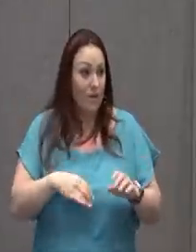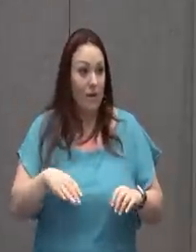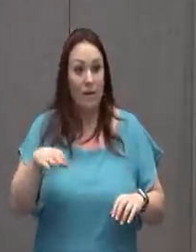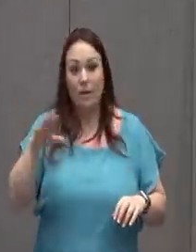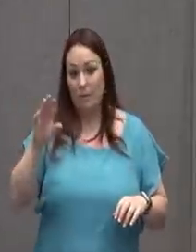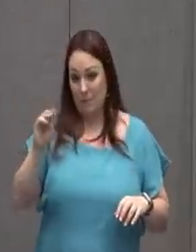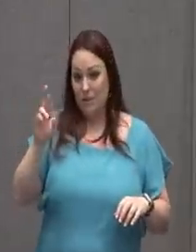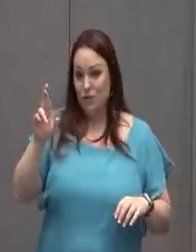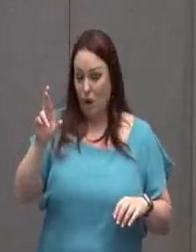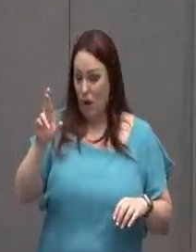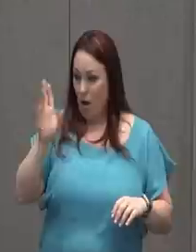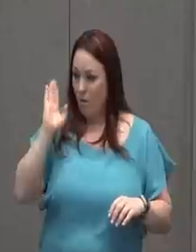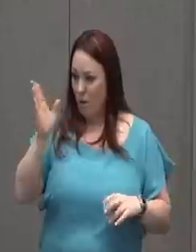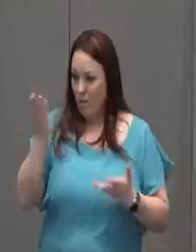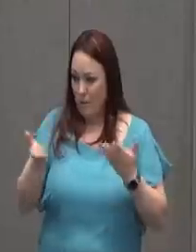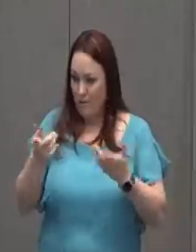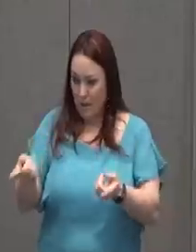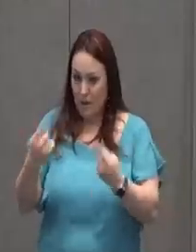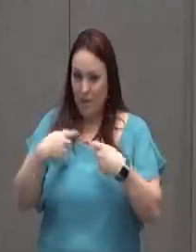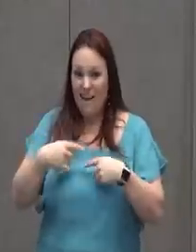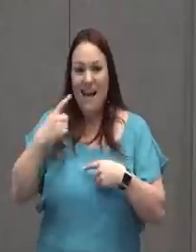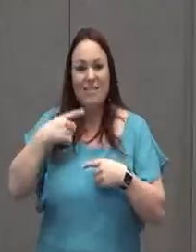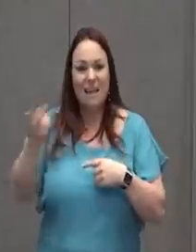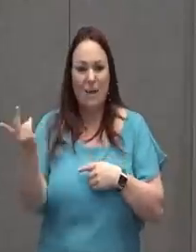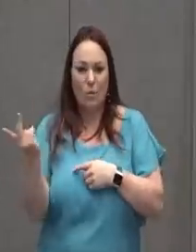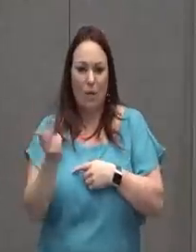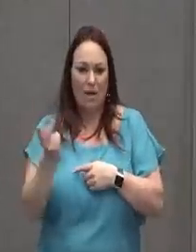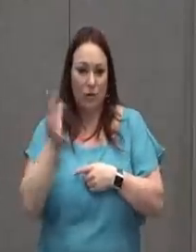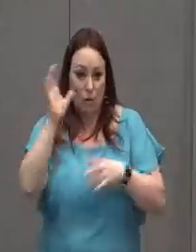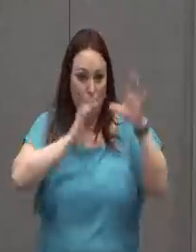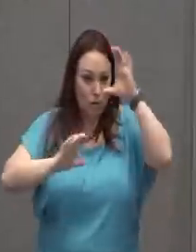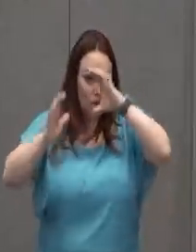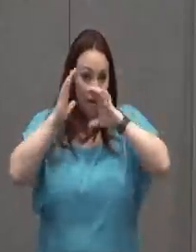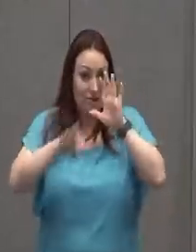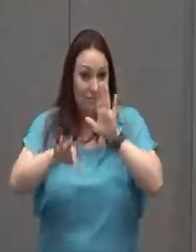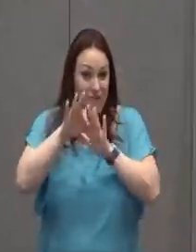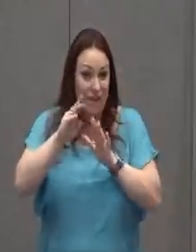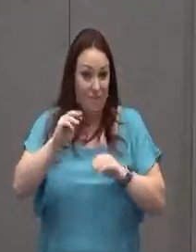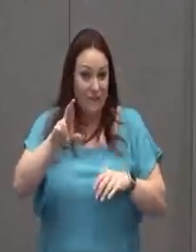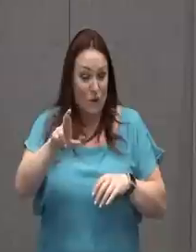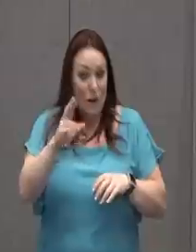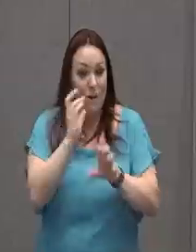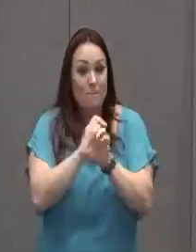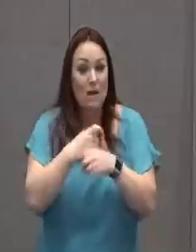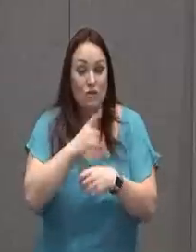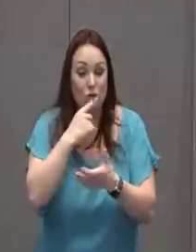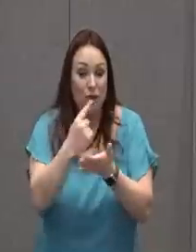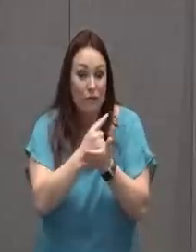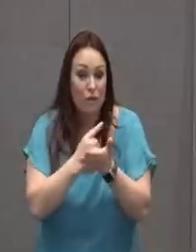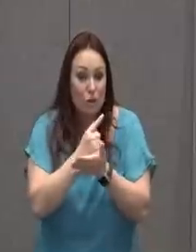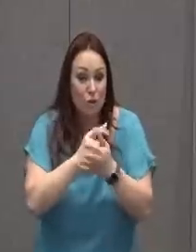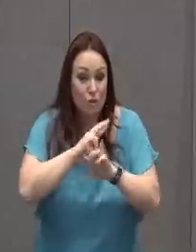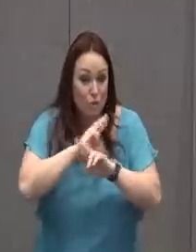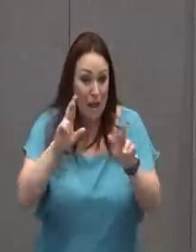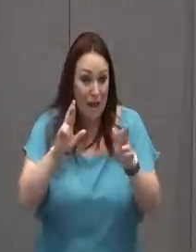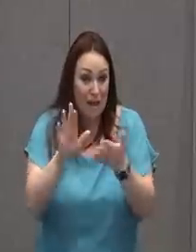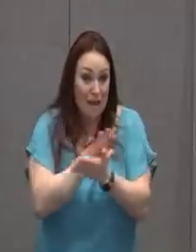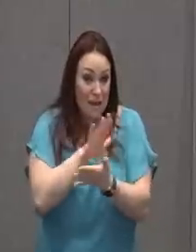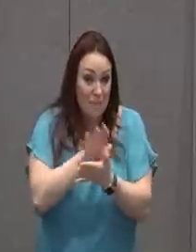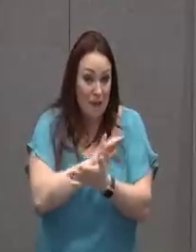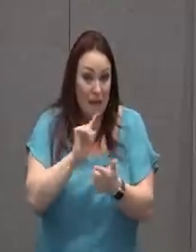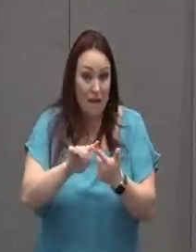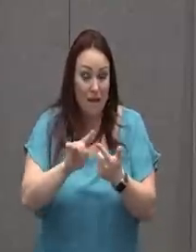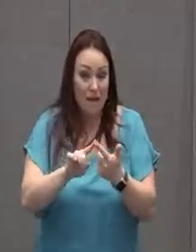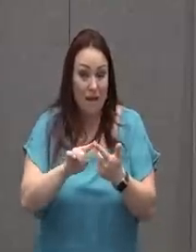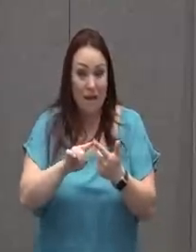R might come up. I think we're going to go look for him. Everybody out there, make sure you have your glue ready, some scraps of paper. Oh, they're going